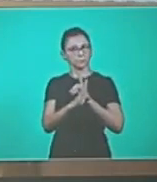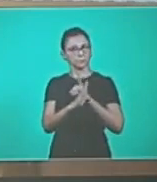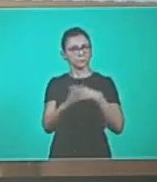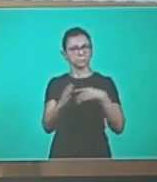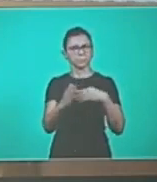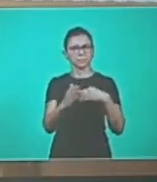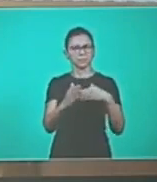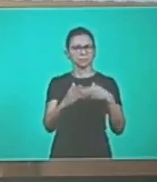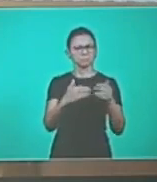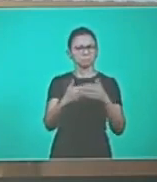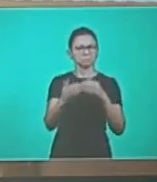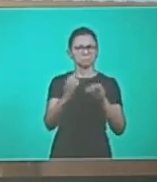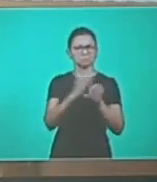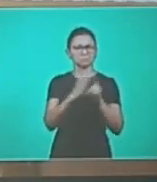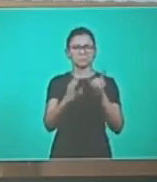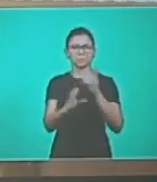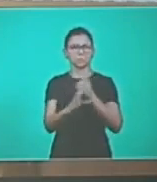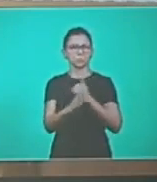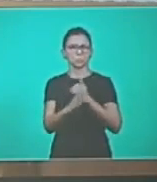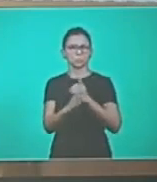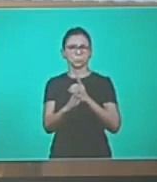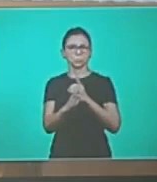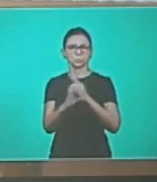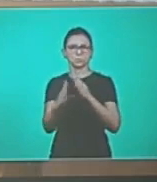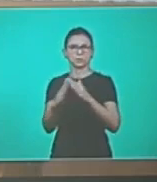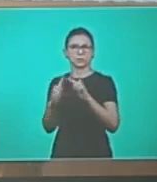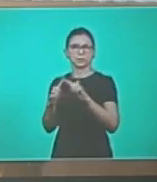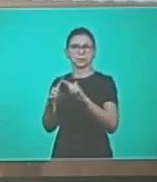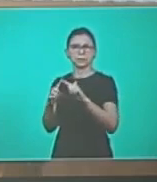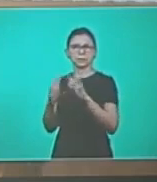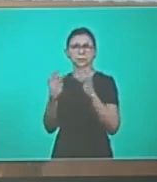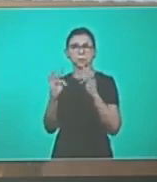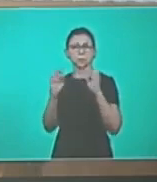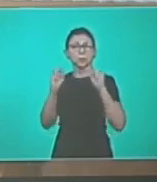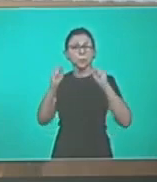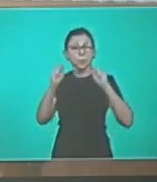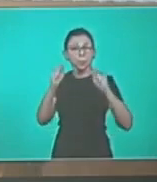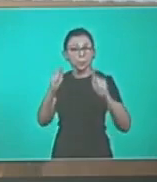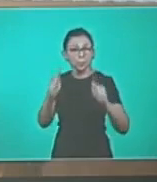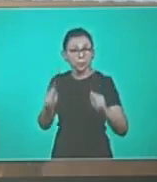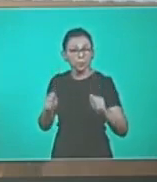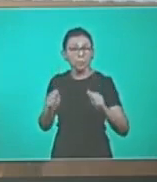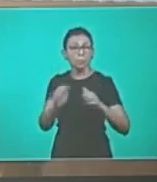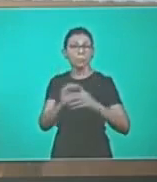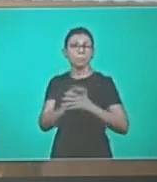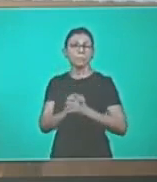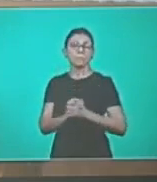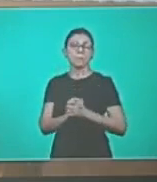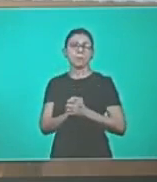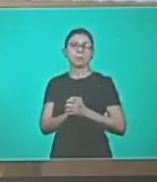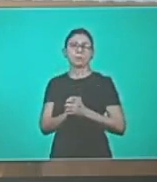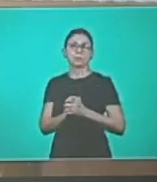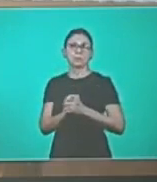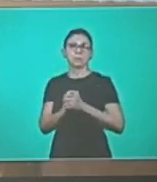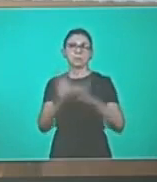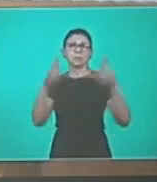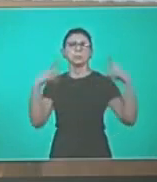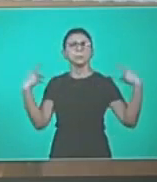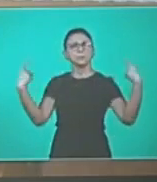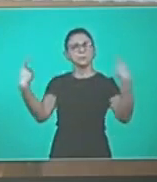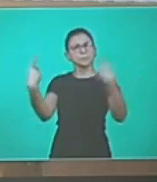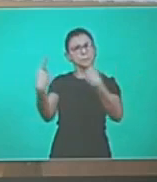teaching or any other service or activity, anyone and everyone can address